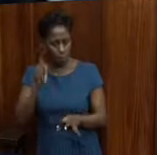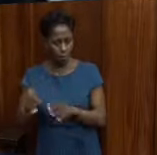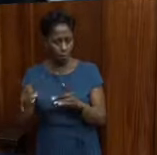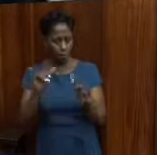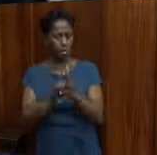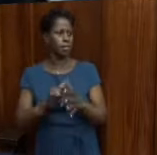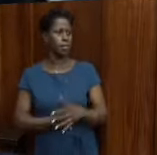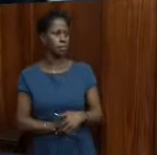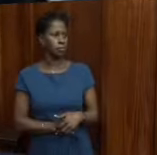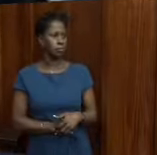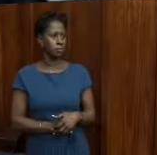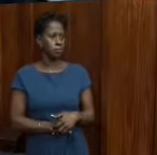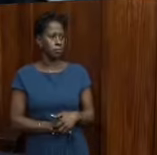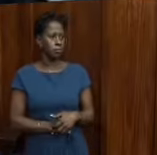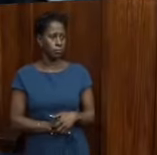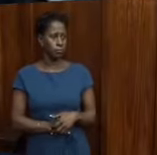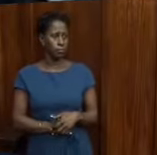fishers.